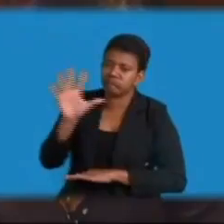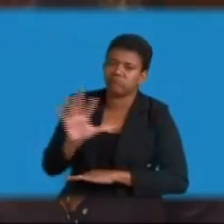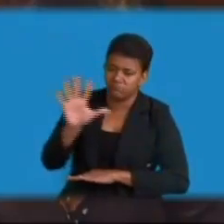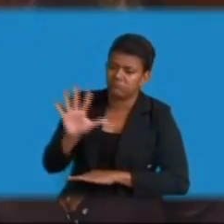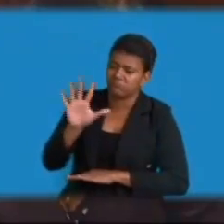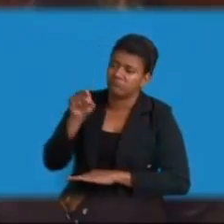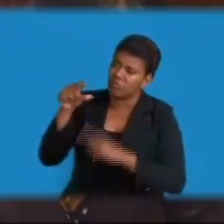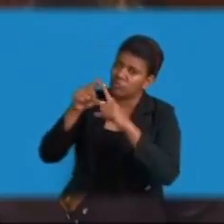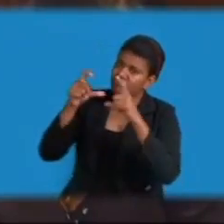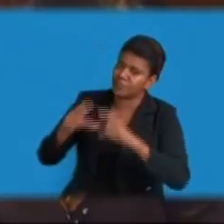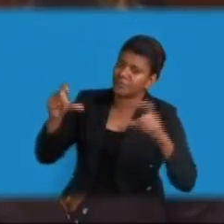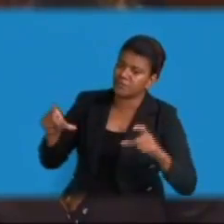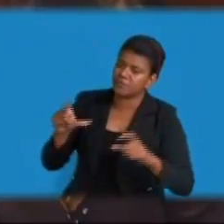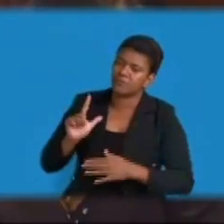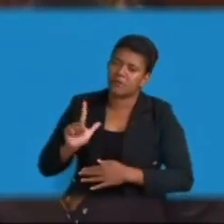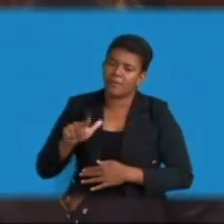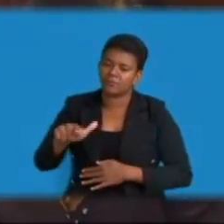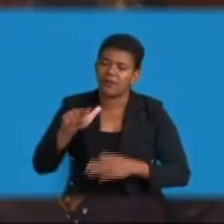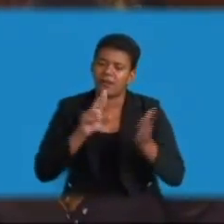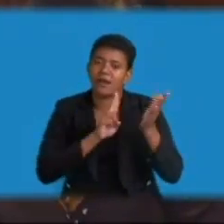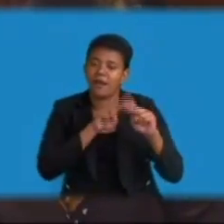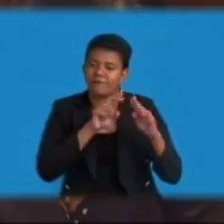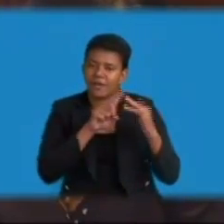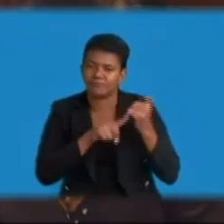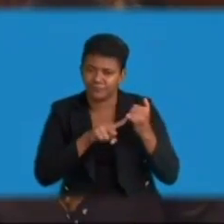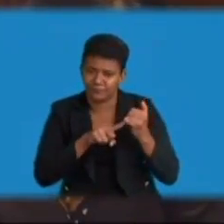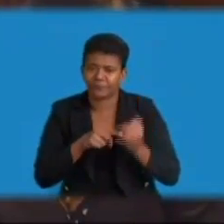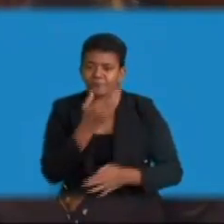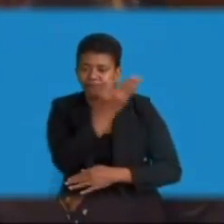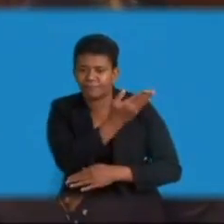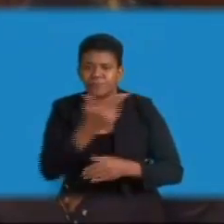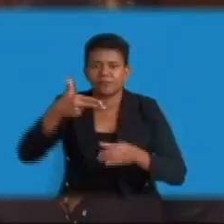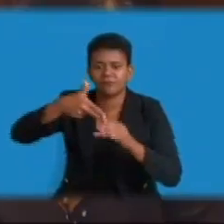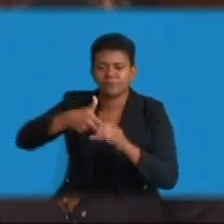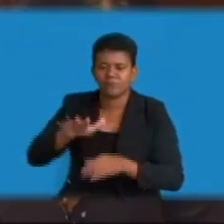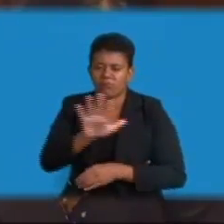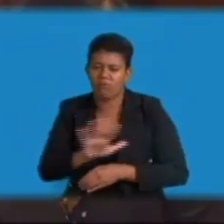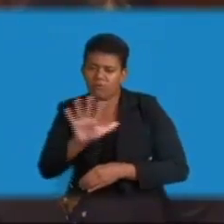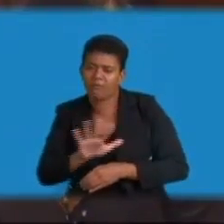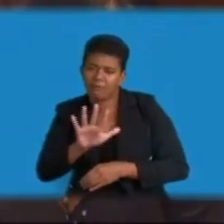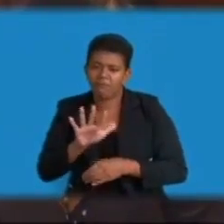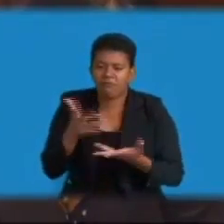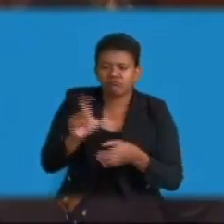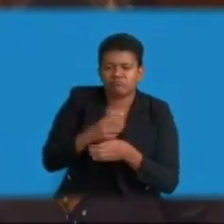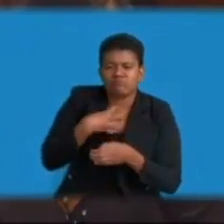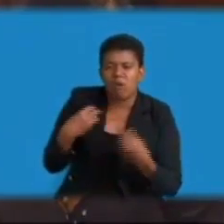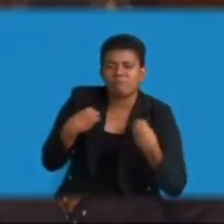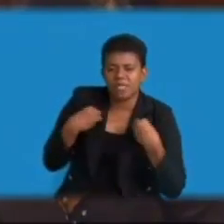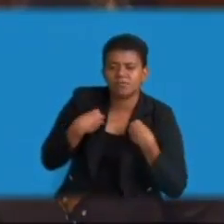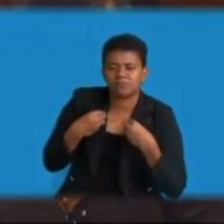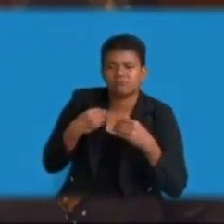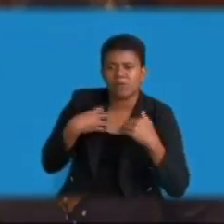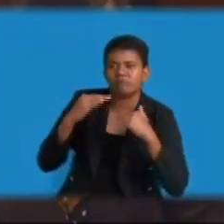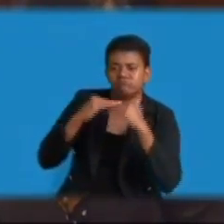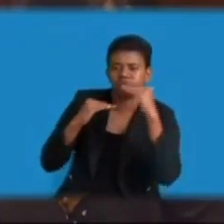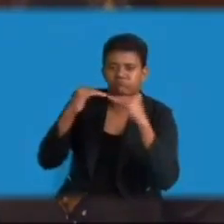for Lambasa, FNU campus, a service station, and the creation of more commercial lots for development. And this will enable a whole